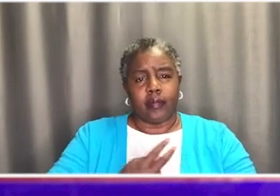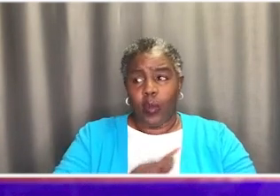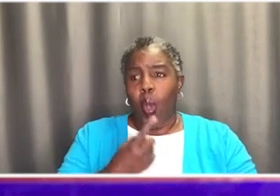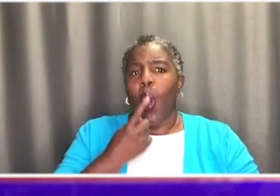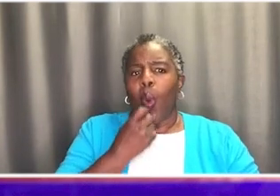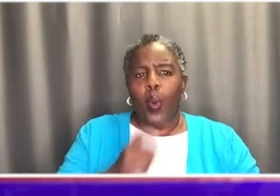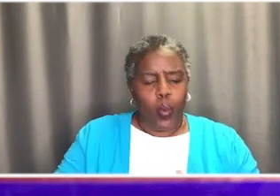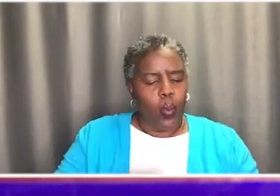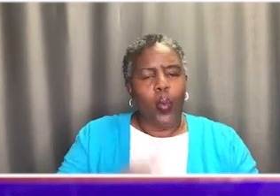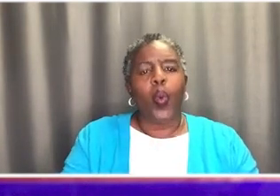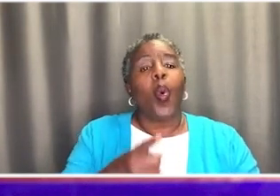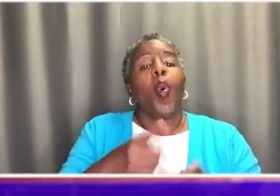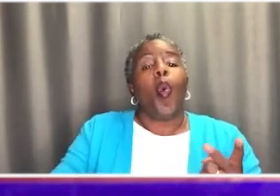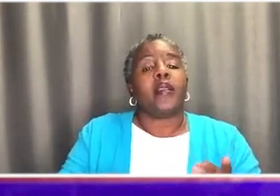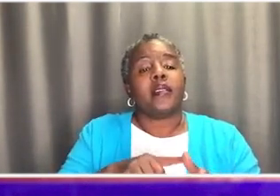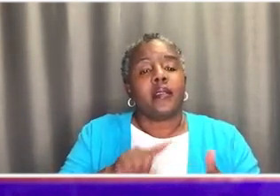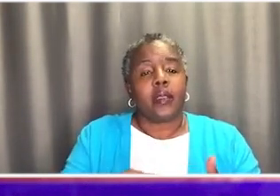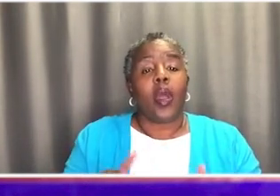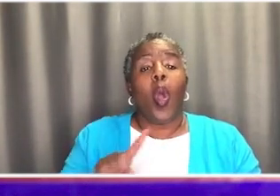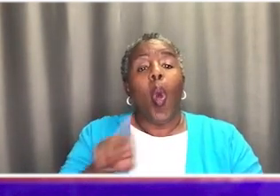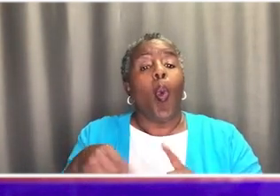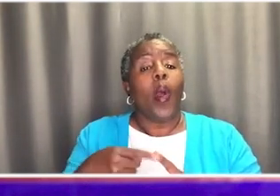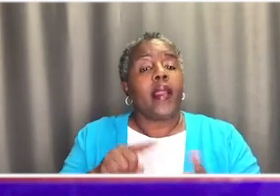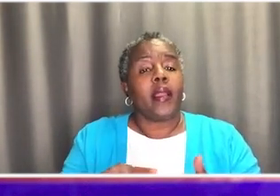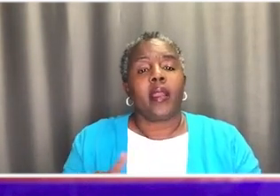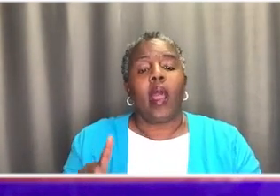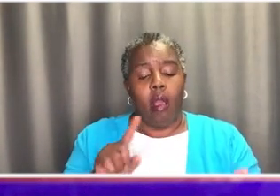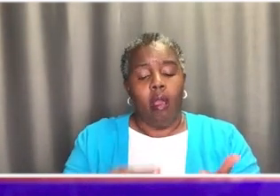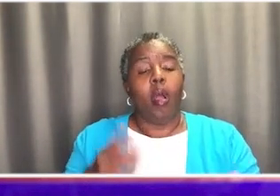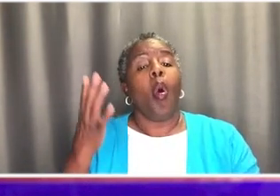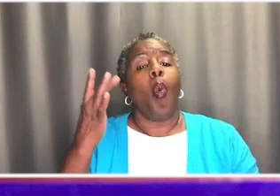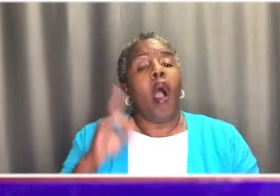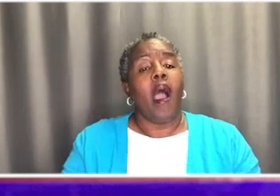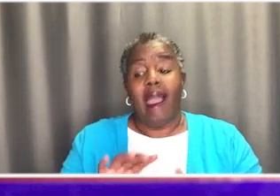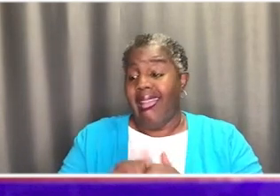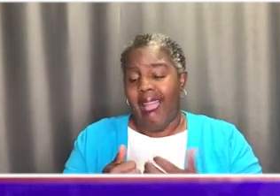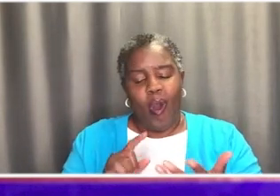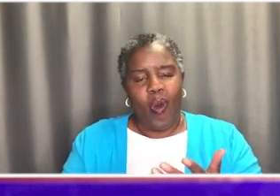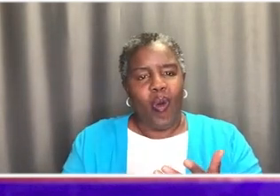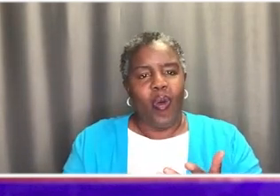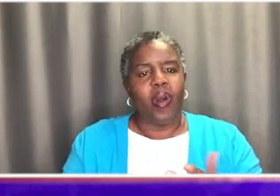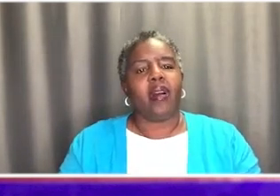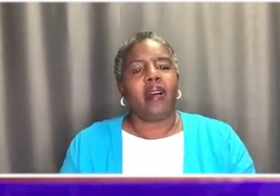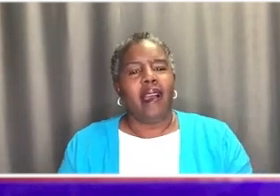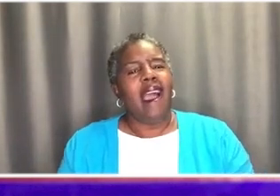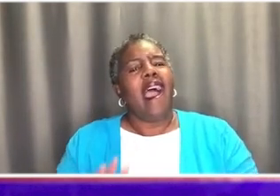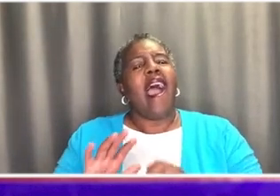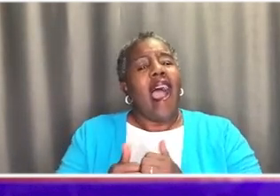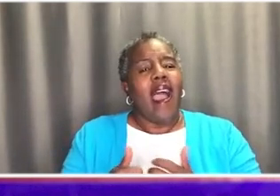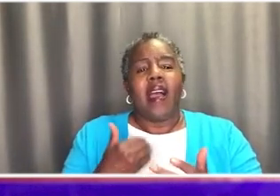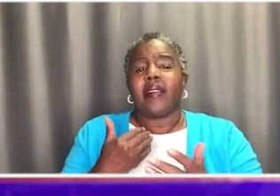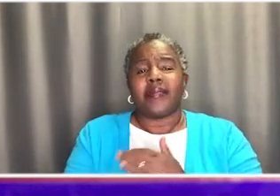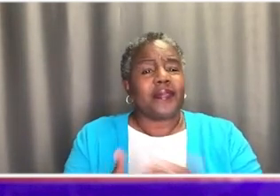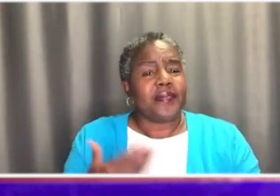who, the what, the when, the why, the how.